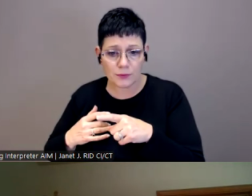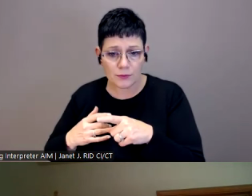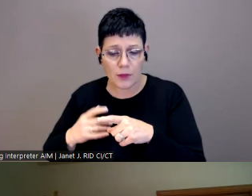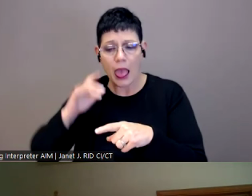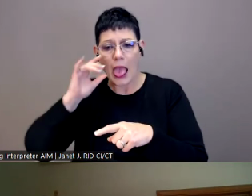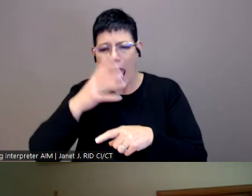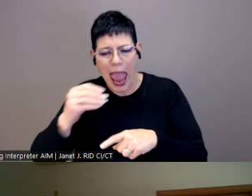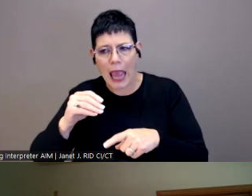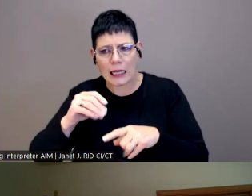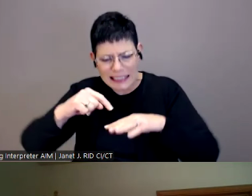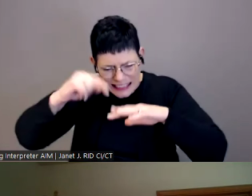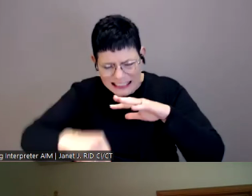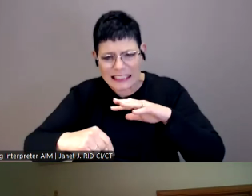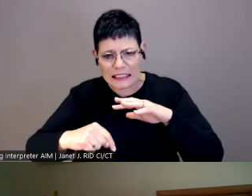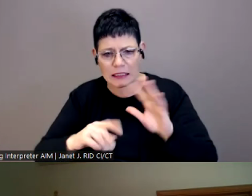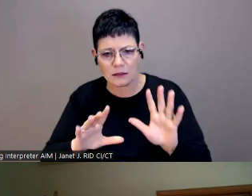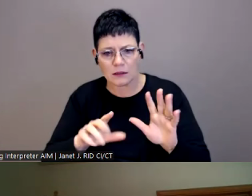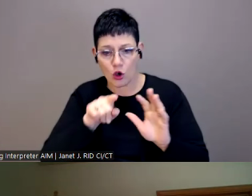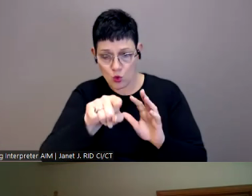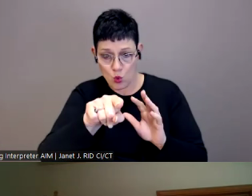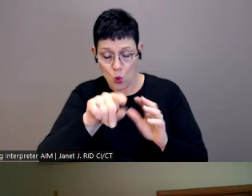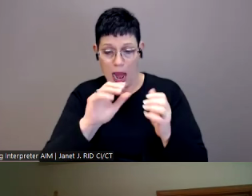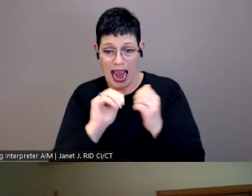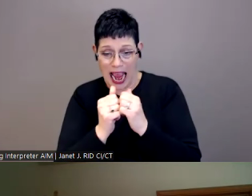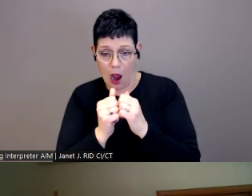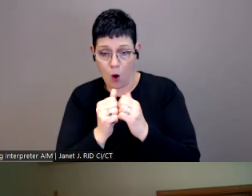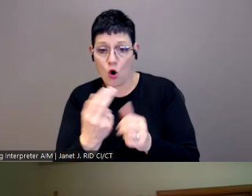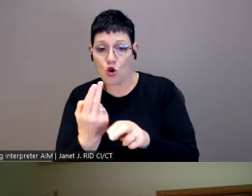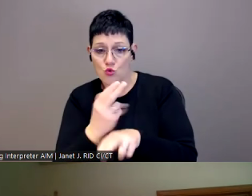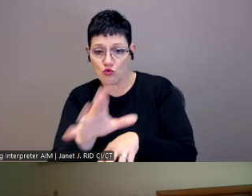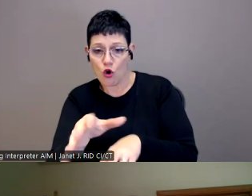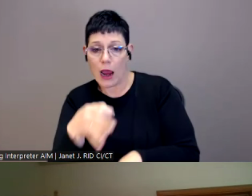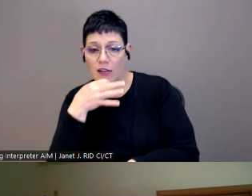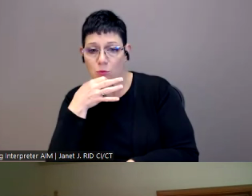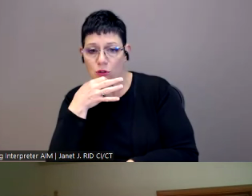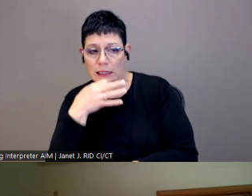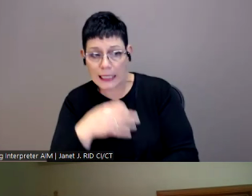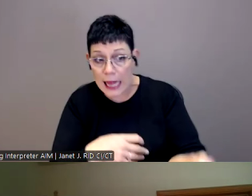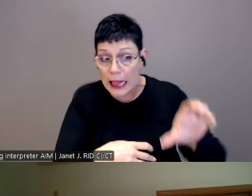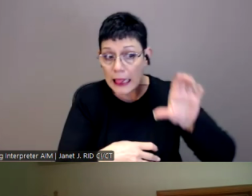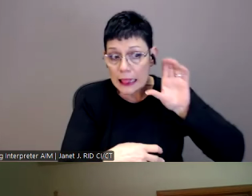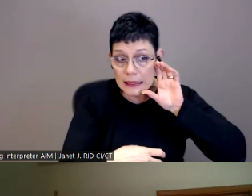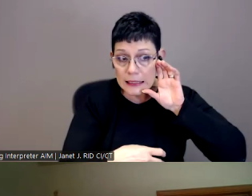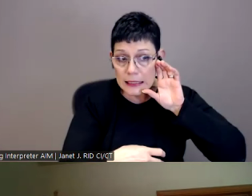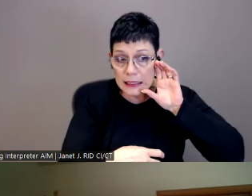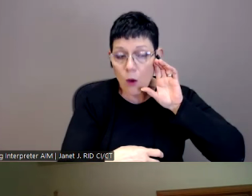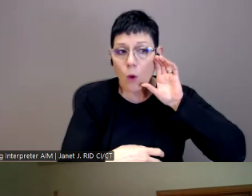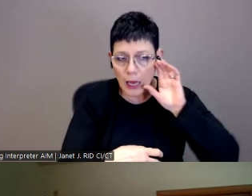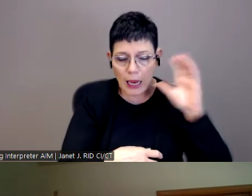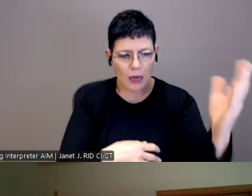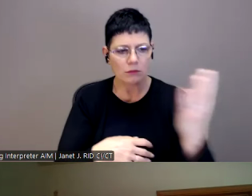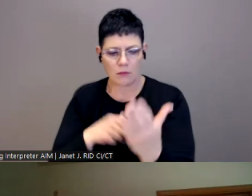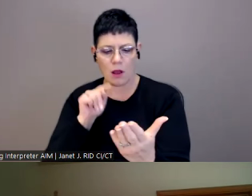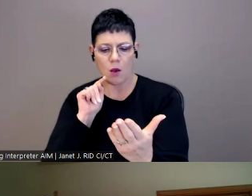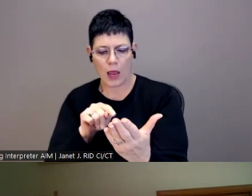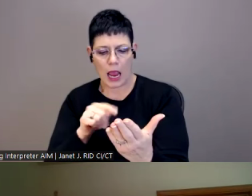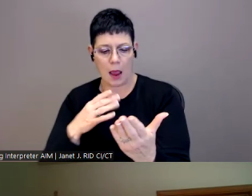your expertise, is now how you can implement strategies with that shared vision does this